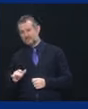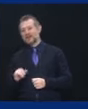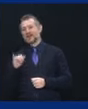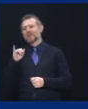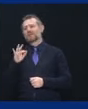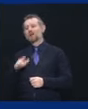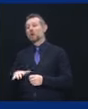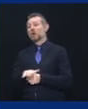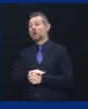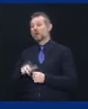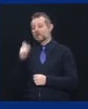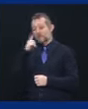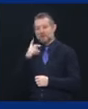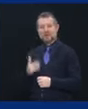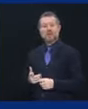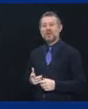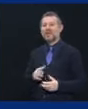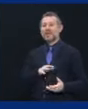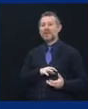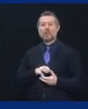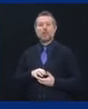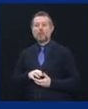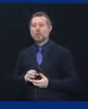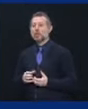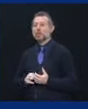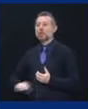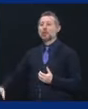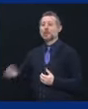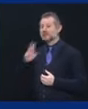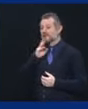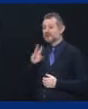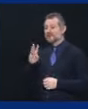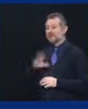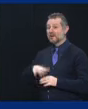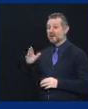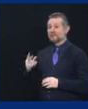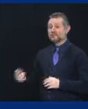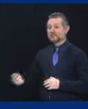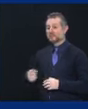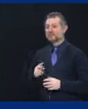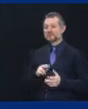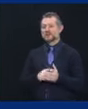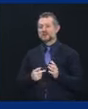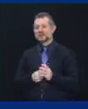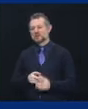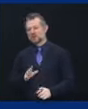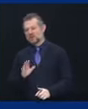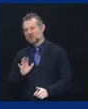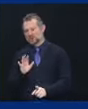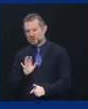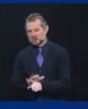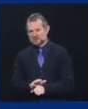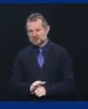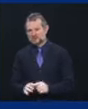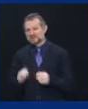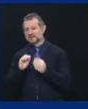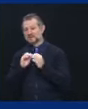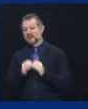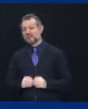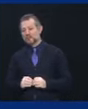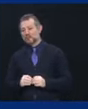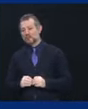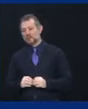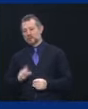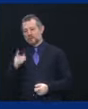plus, that by definition is going to deplete the number that